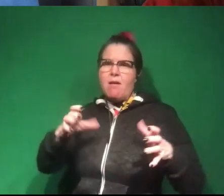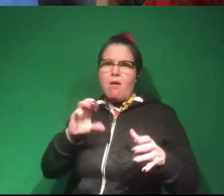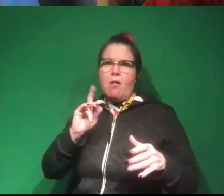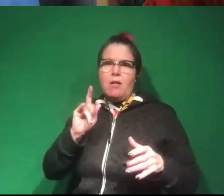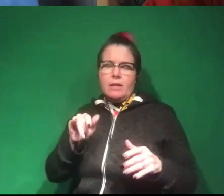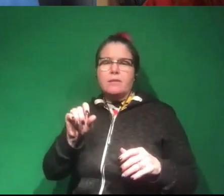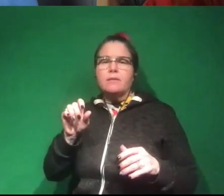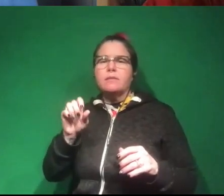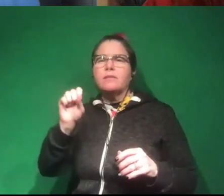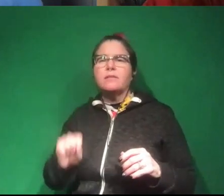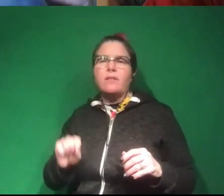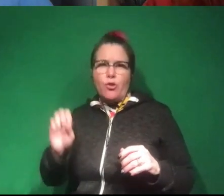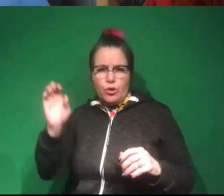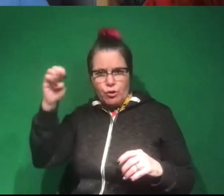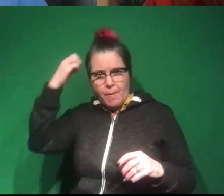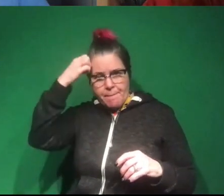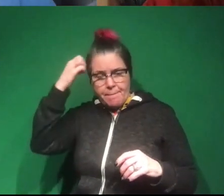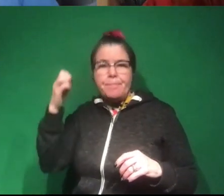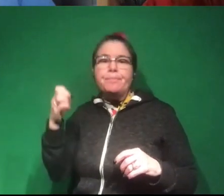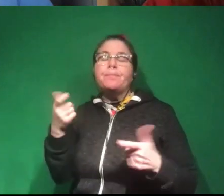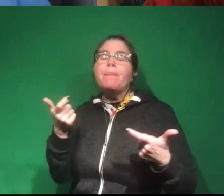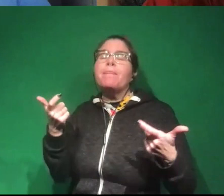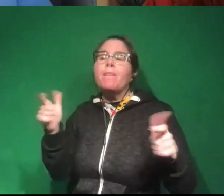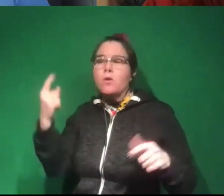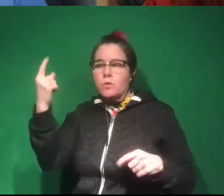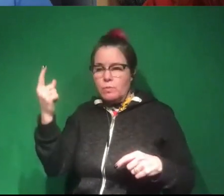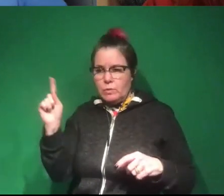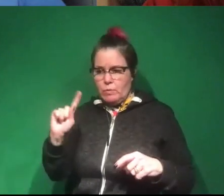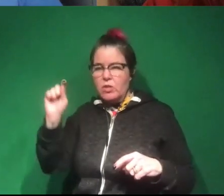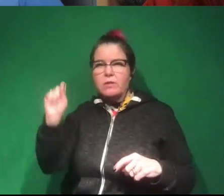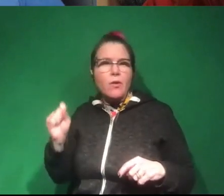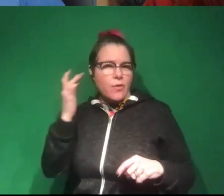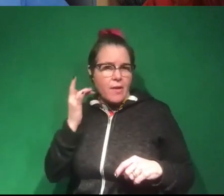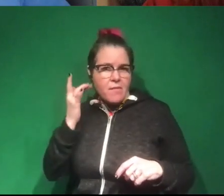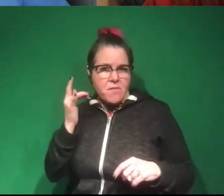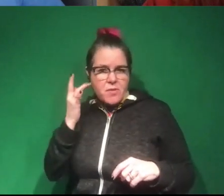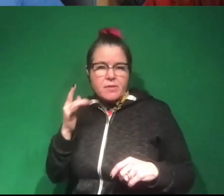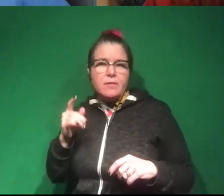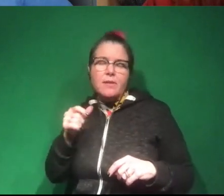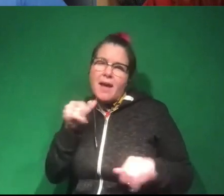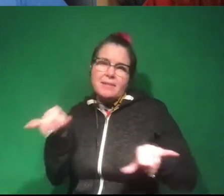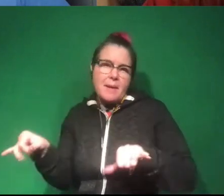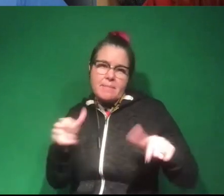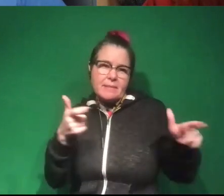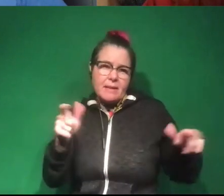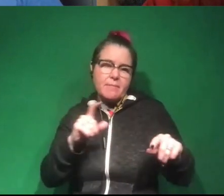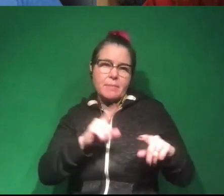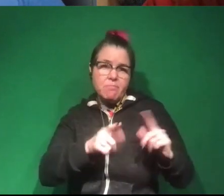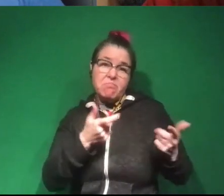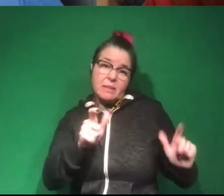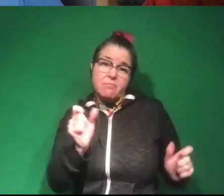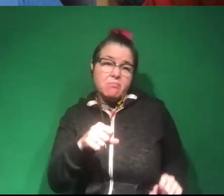Central or Southern Europe, and then there's a large one in Southern California as well, but not quite as large. That's